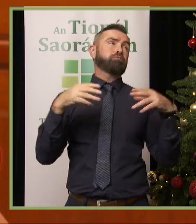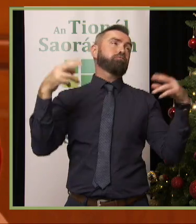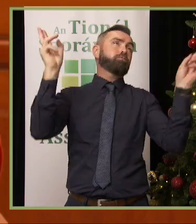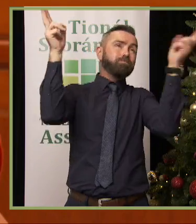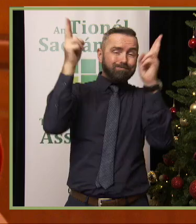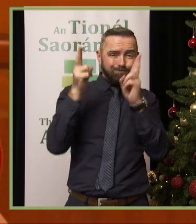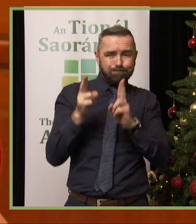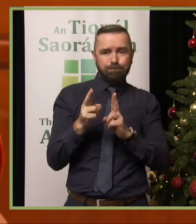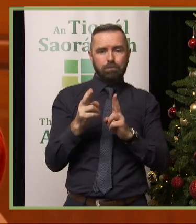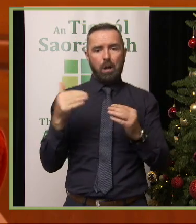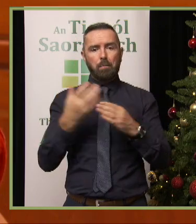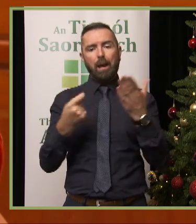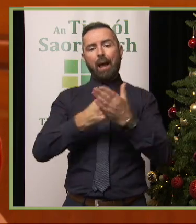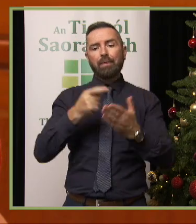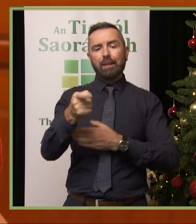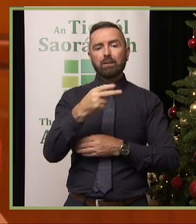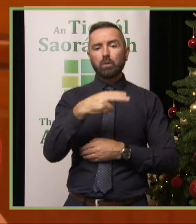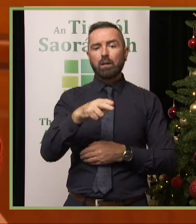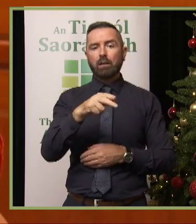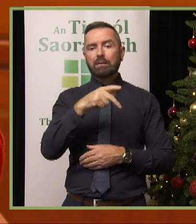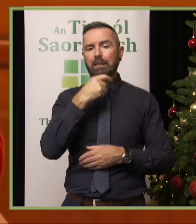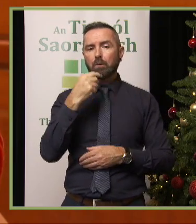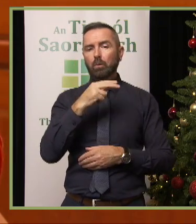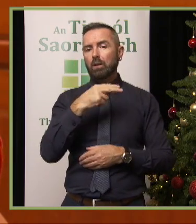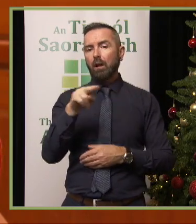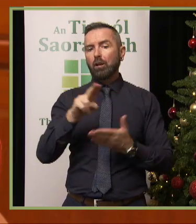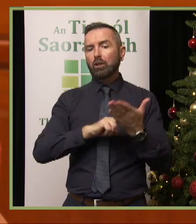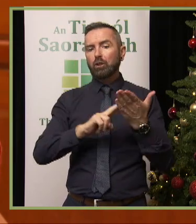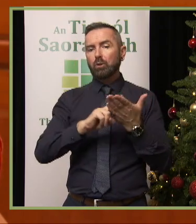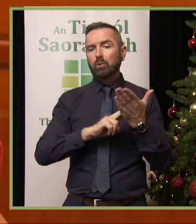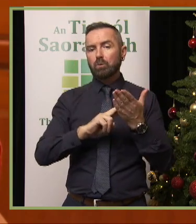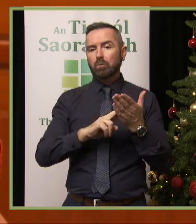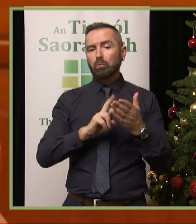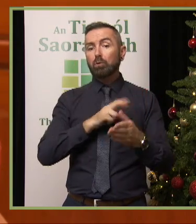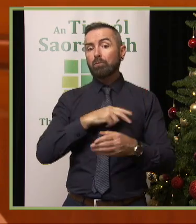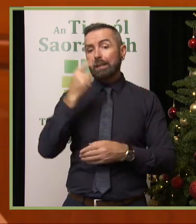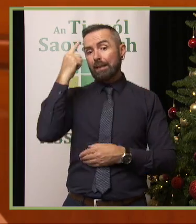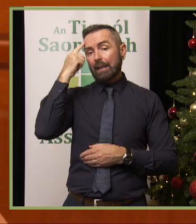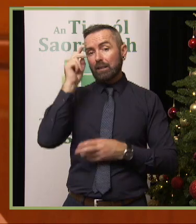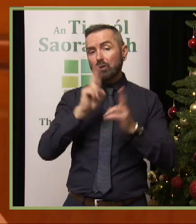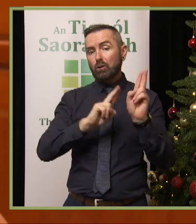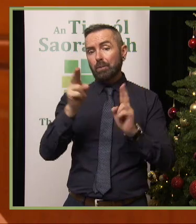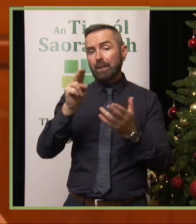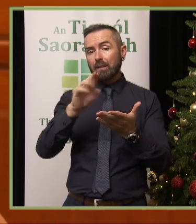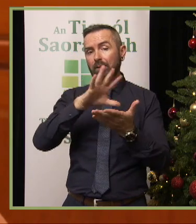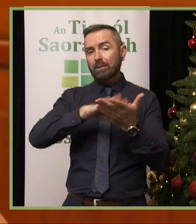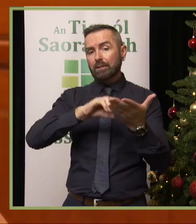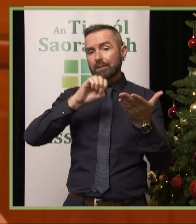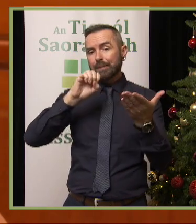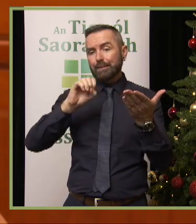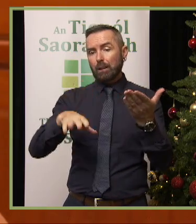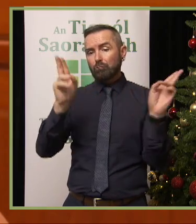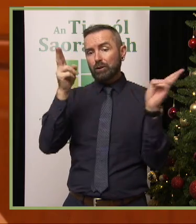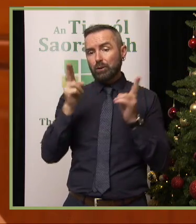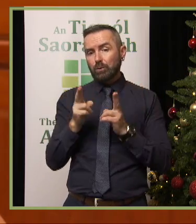this in, we're saying we're not actually using and portraying that we really think pesticides should be actually drastically reduced. We're